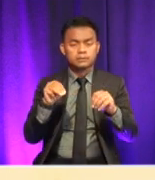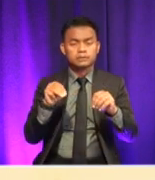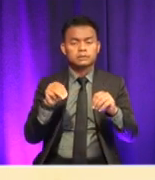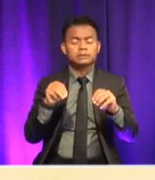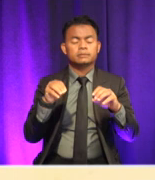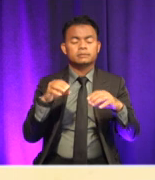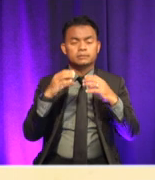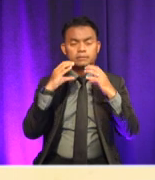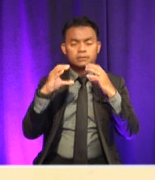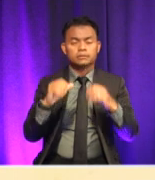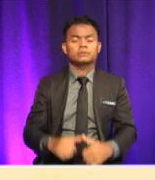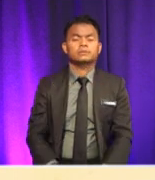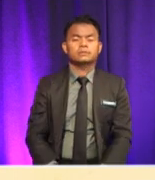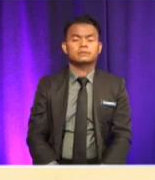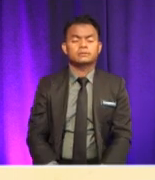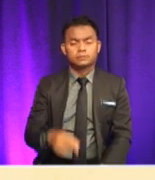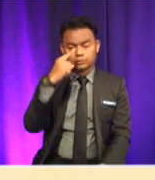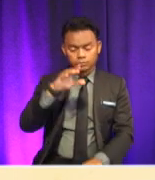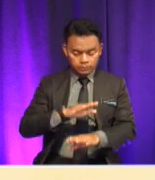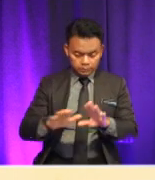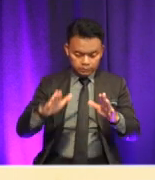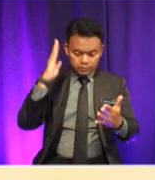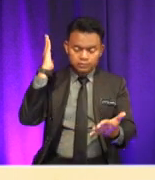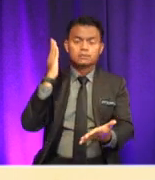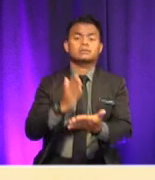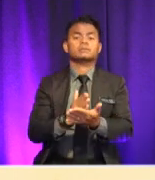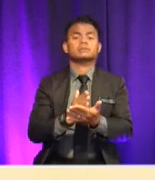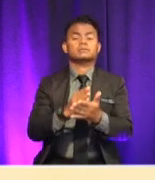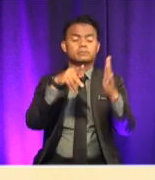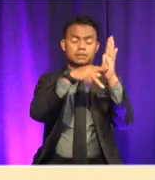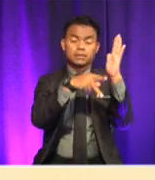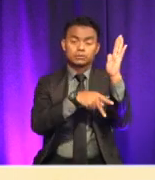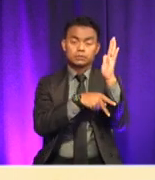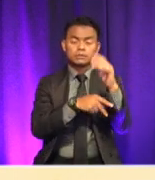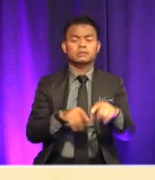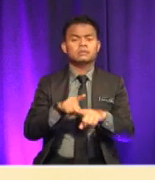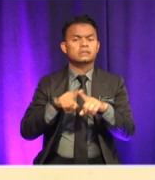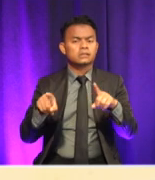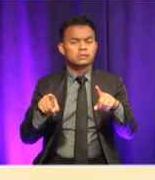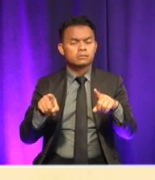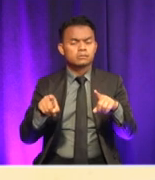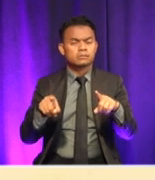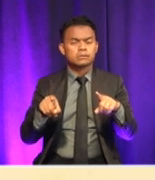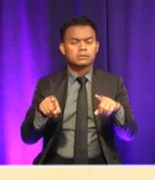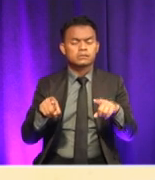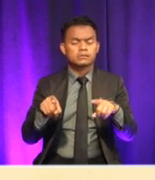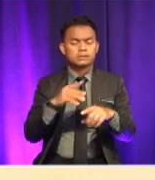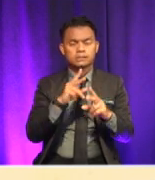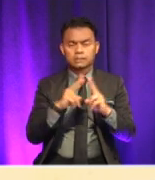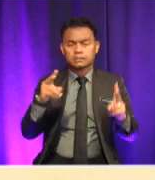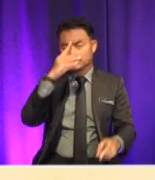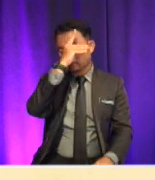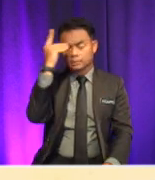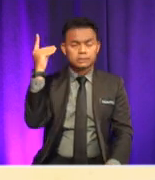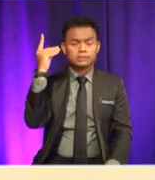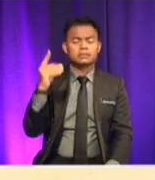a point of not breaking the law. Then he's quite stubborn because some of the chickens have said, you know, please allow